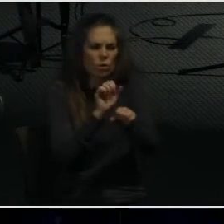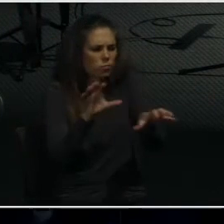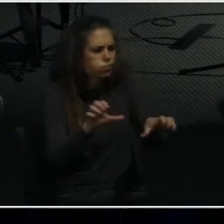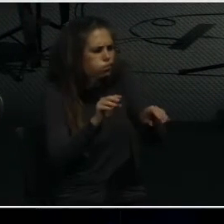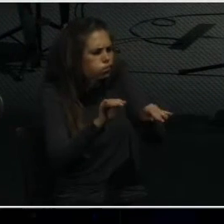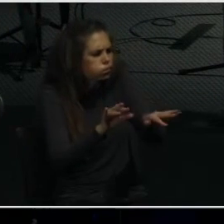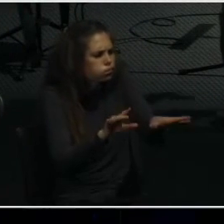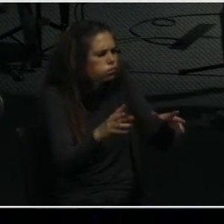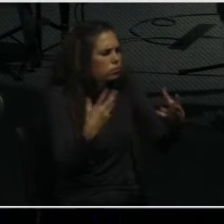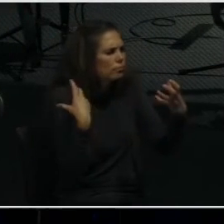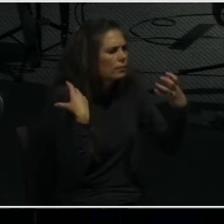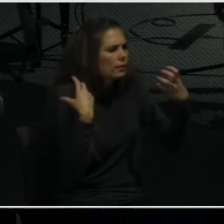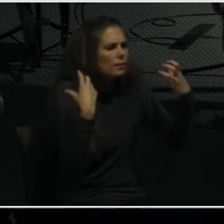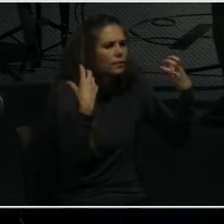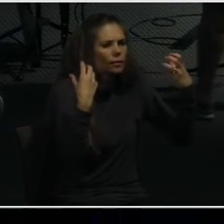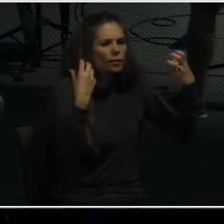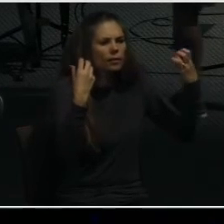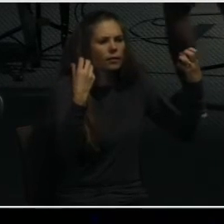lives.